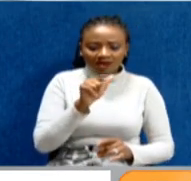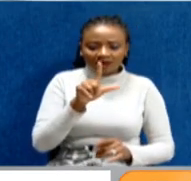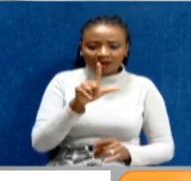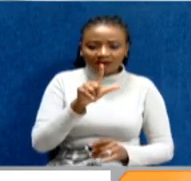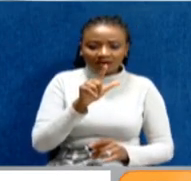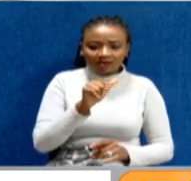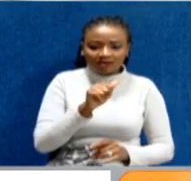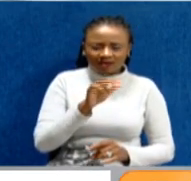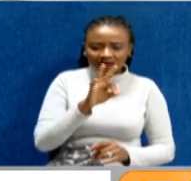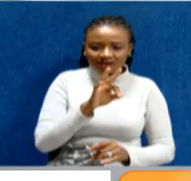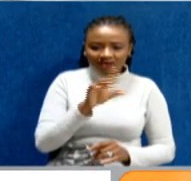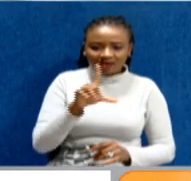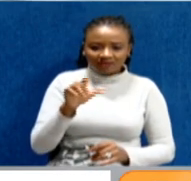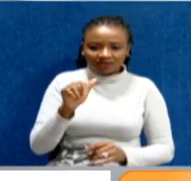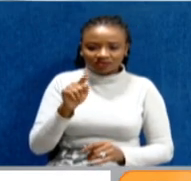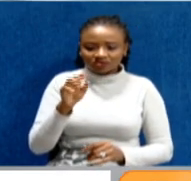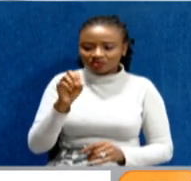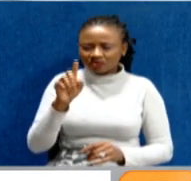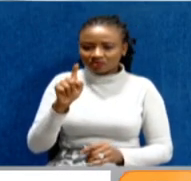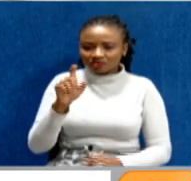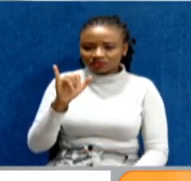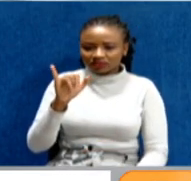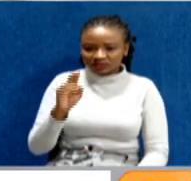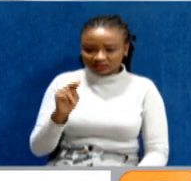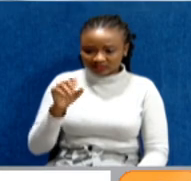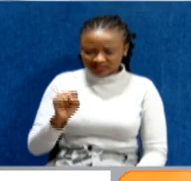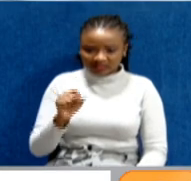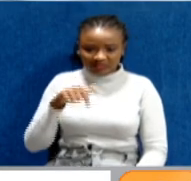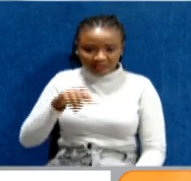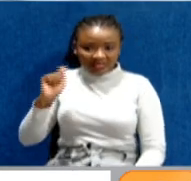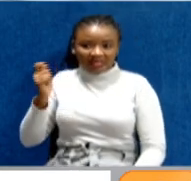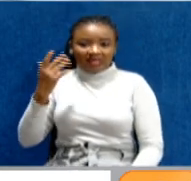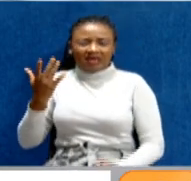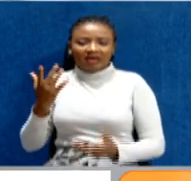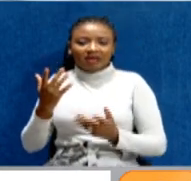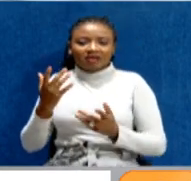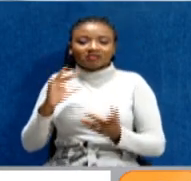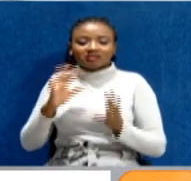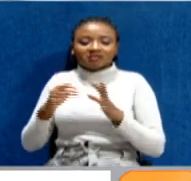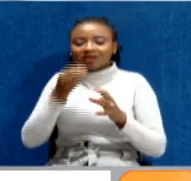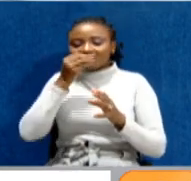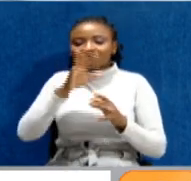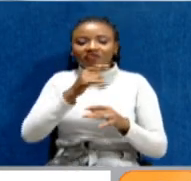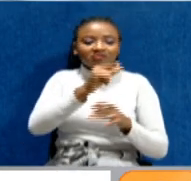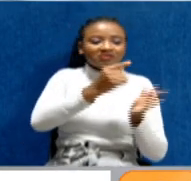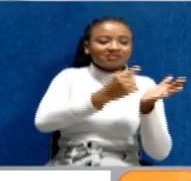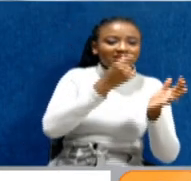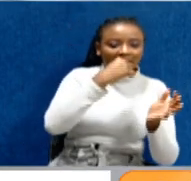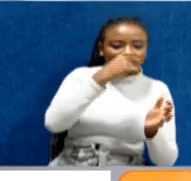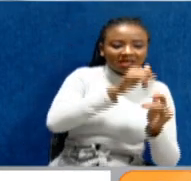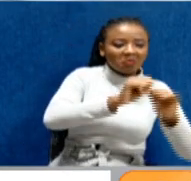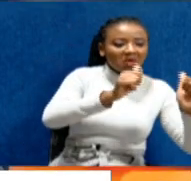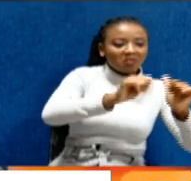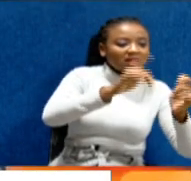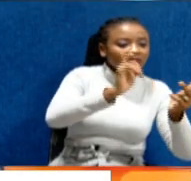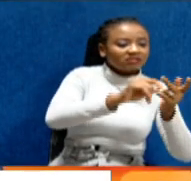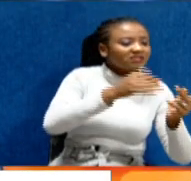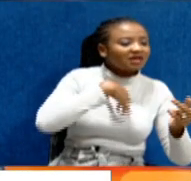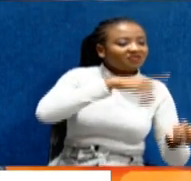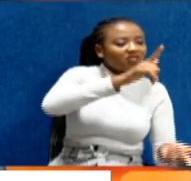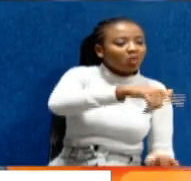high in Tanzania, but when they cross to Kenya, now they're high. So do we have enough policies that somehow guide food safety in this country? Thank you,